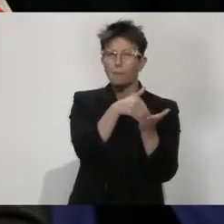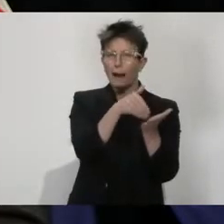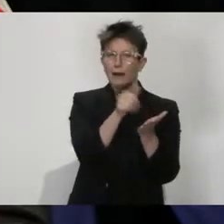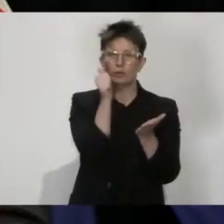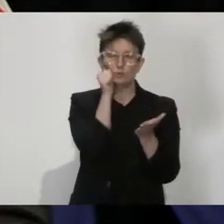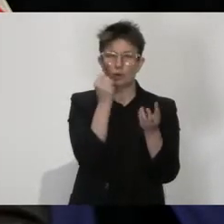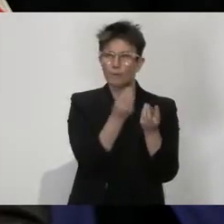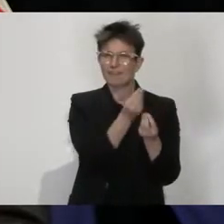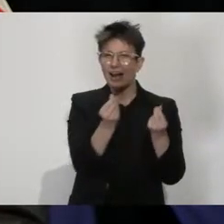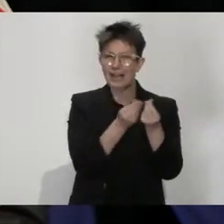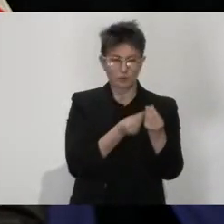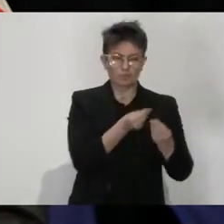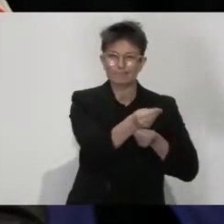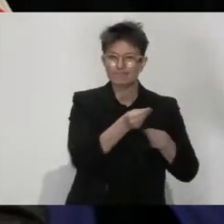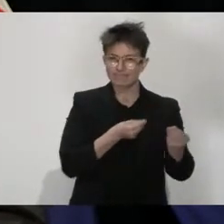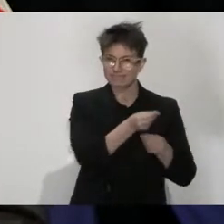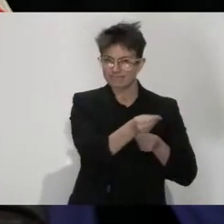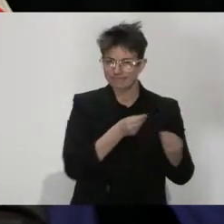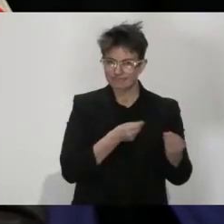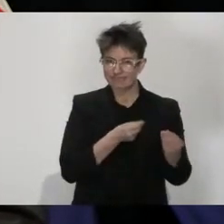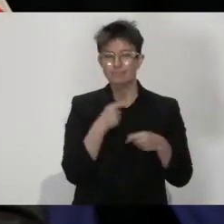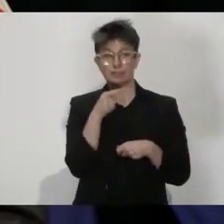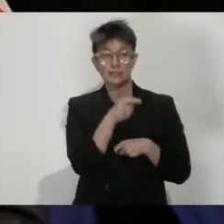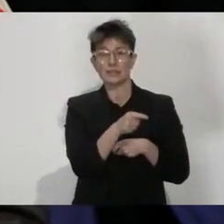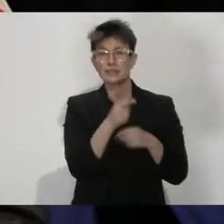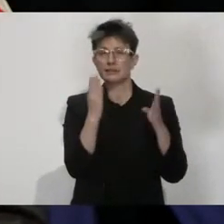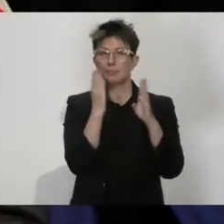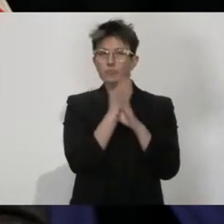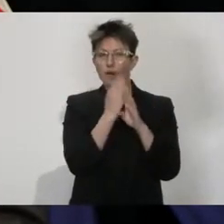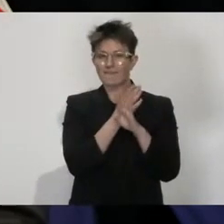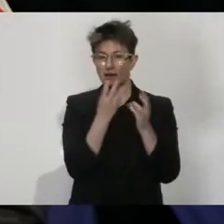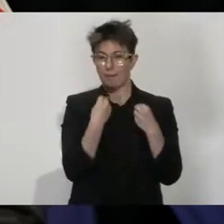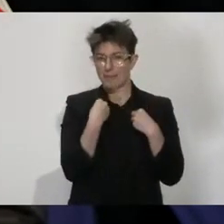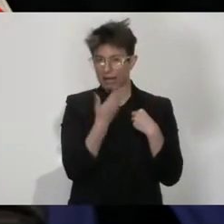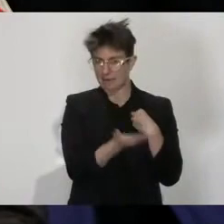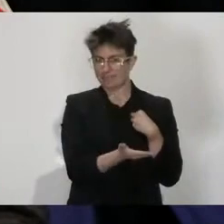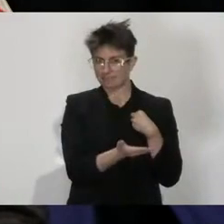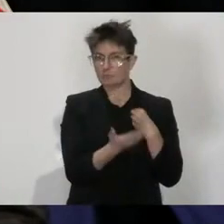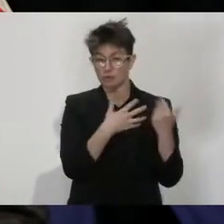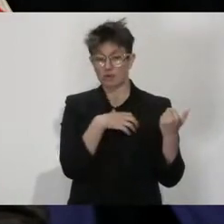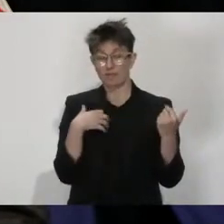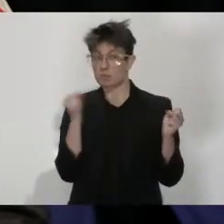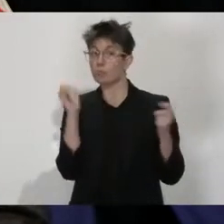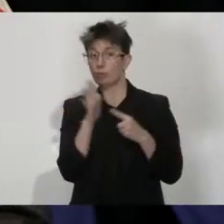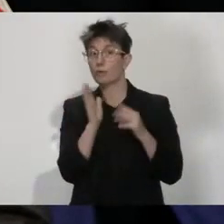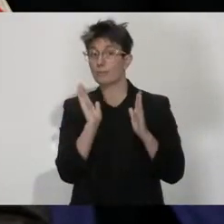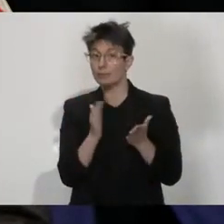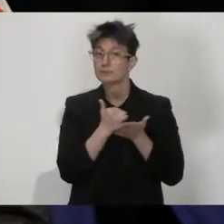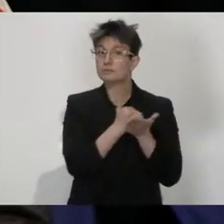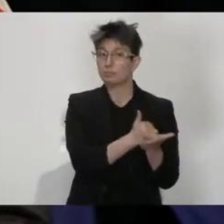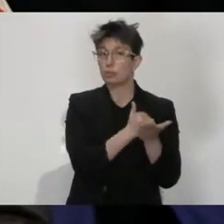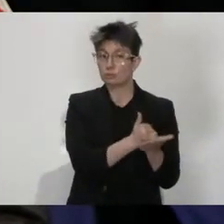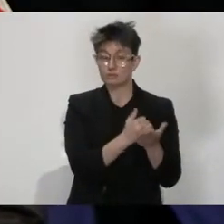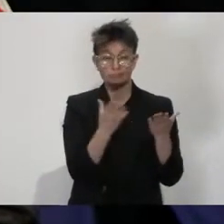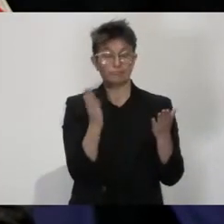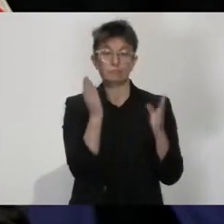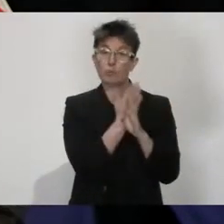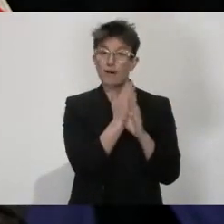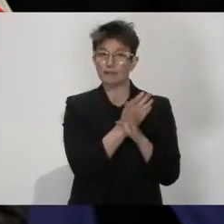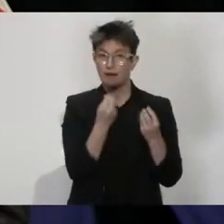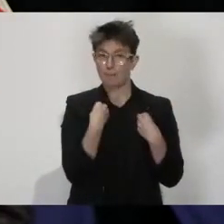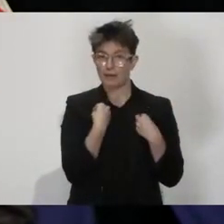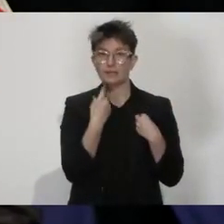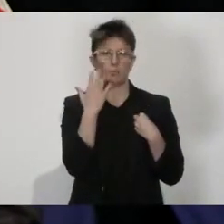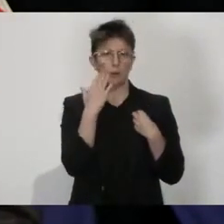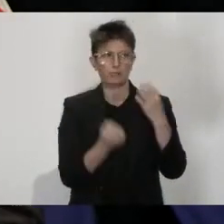company. We recognise that it is important that the government works with private companies like them when they are faced with issues like the